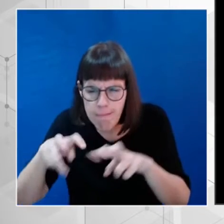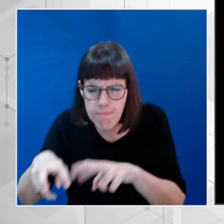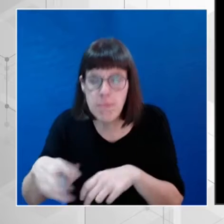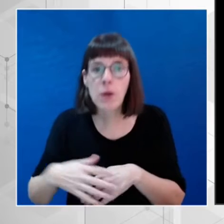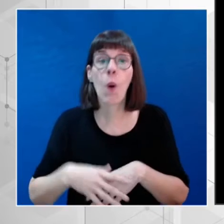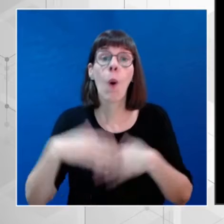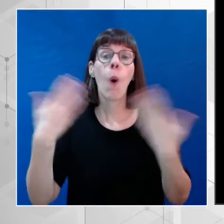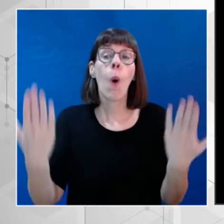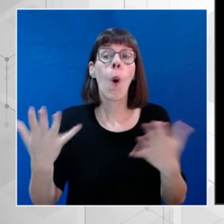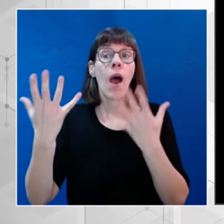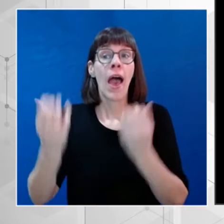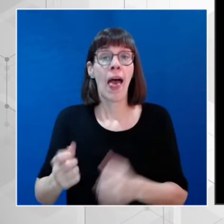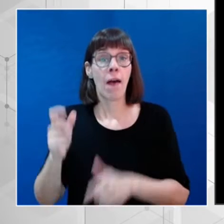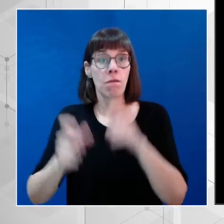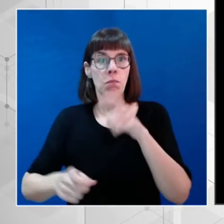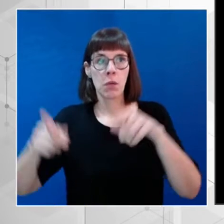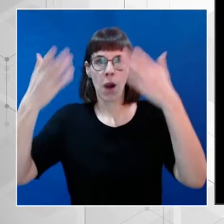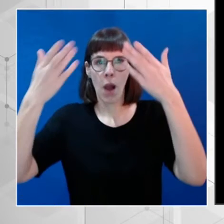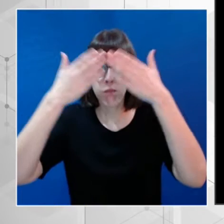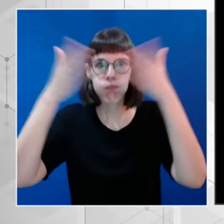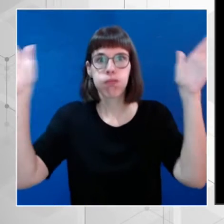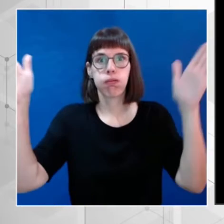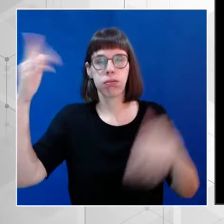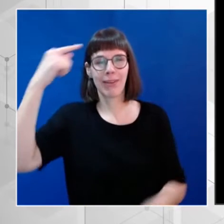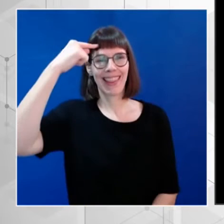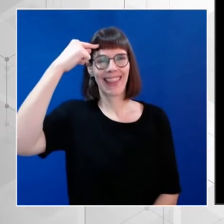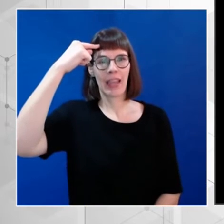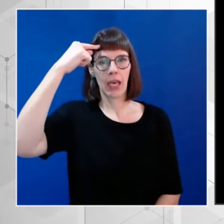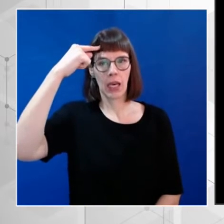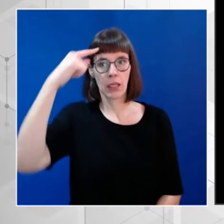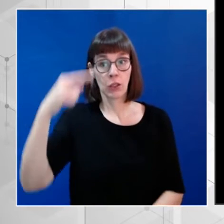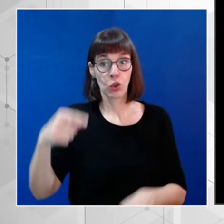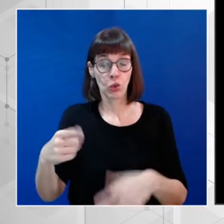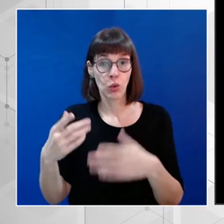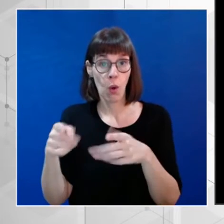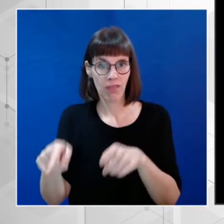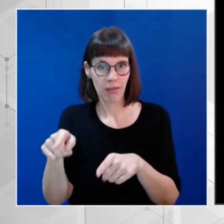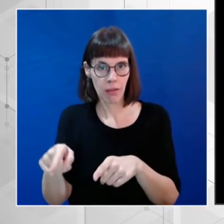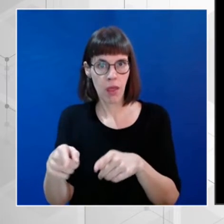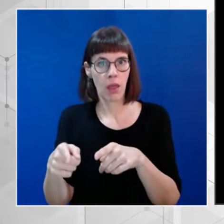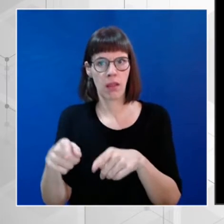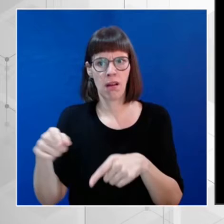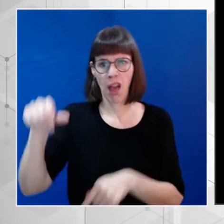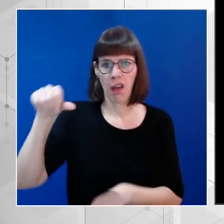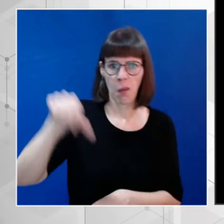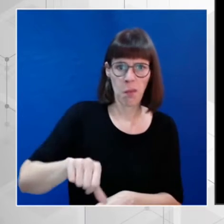out-of-the-box problem solvers. So we should regard these traits as talent, not a disorder.